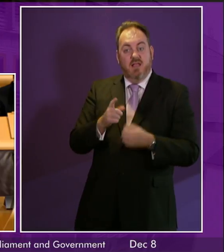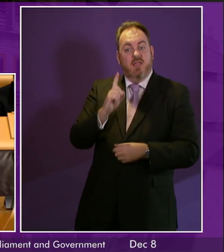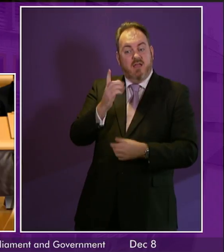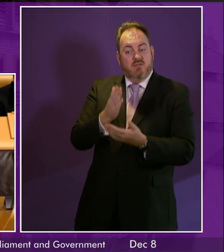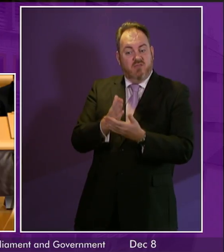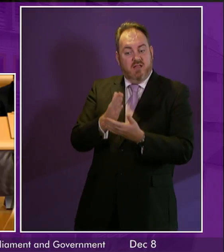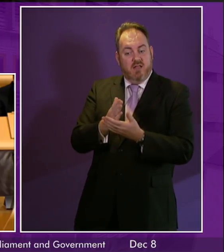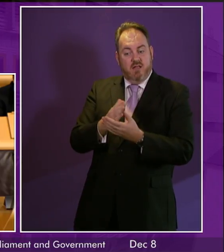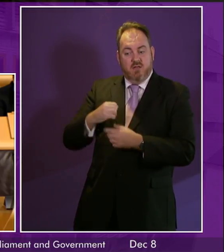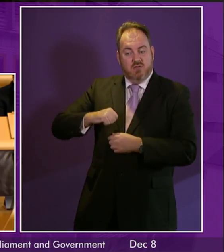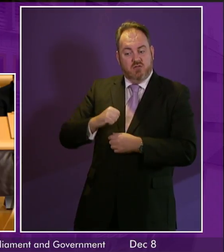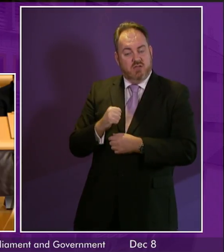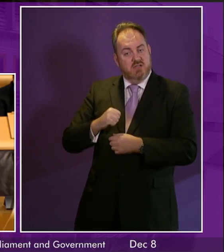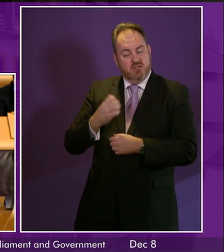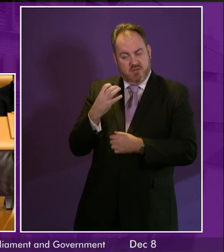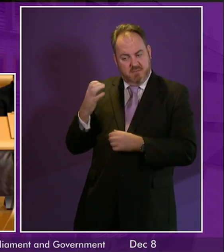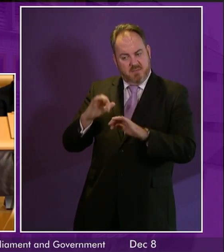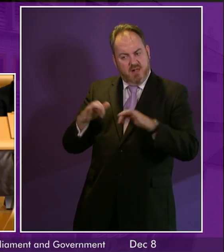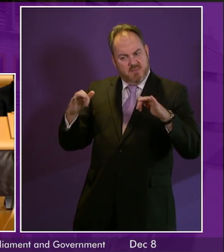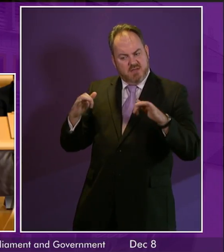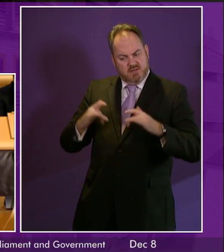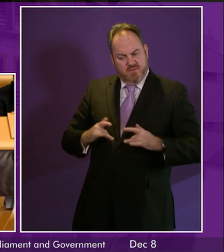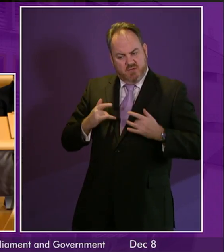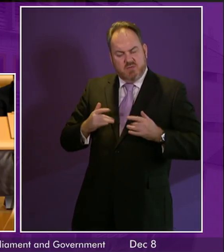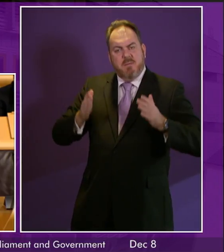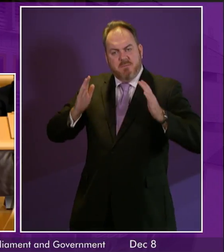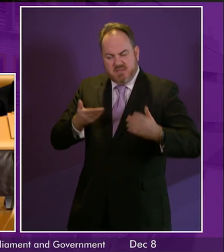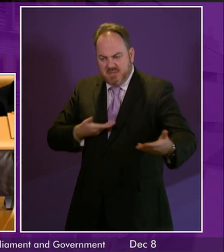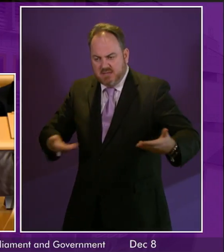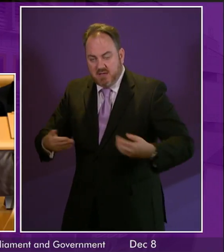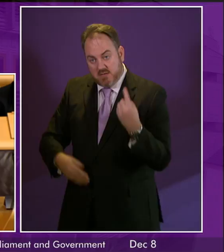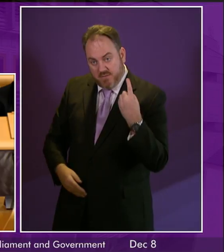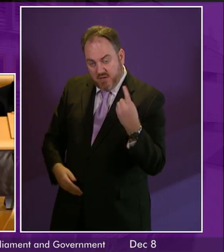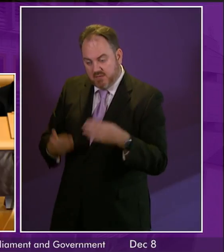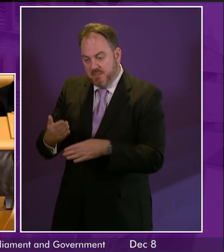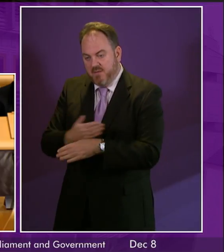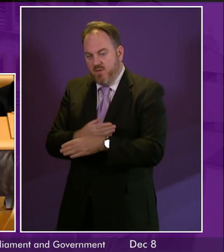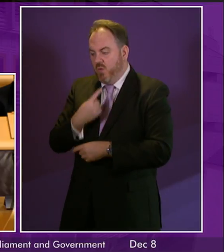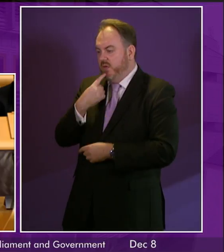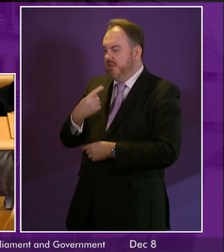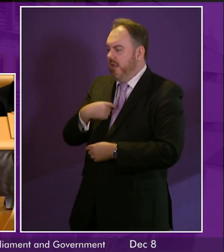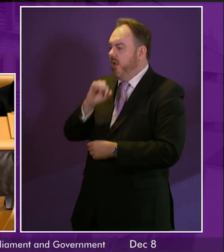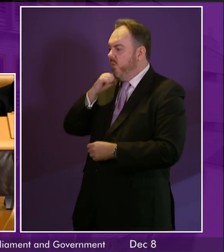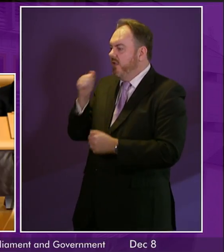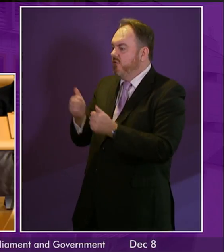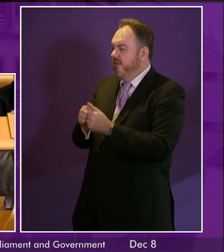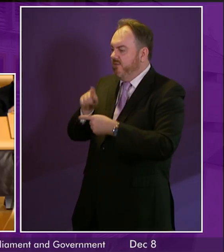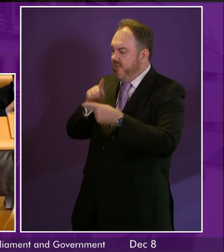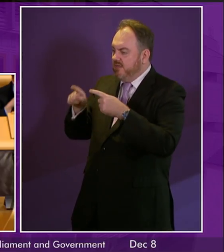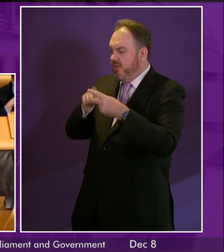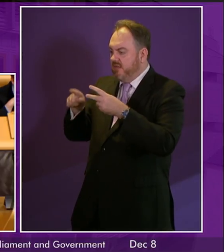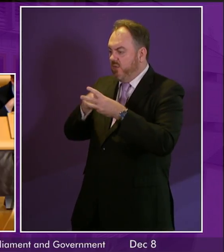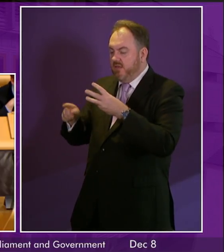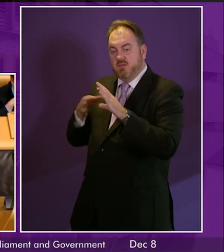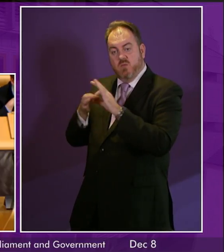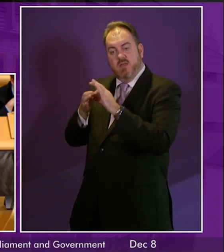of the Scottish Parliament needs to be taken into account before any intergovernment agreement is entered into by the Scottish Government. The key to